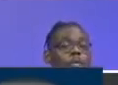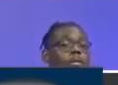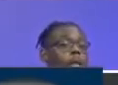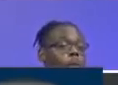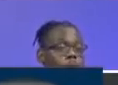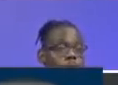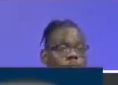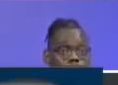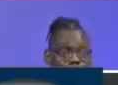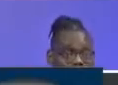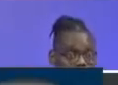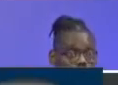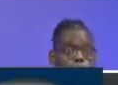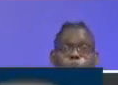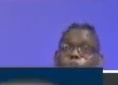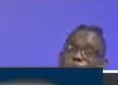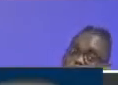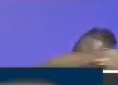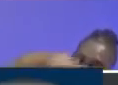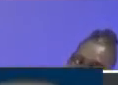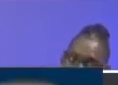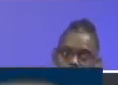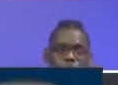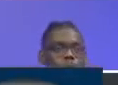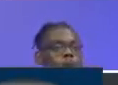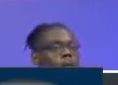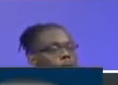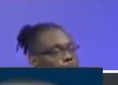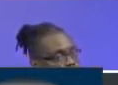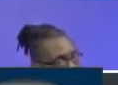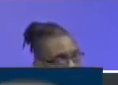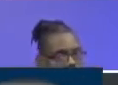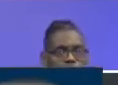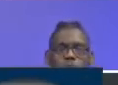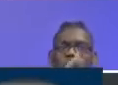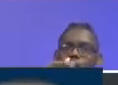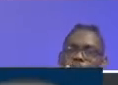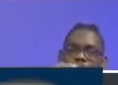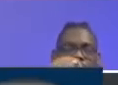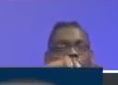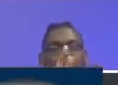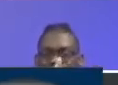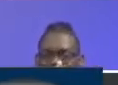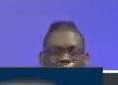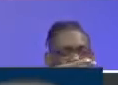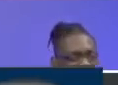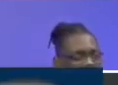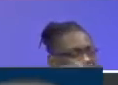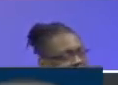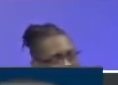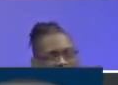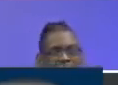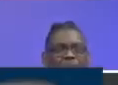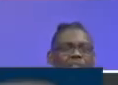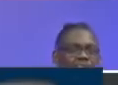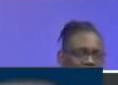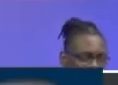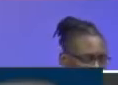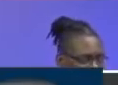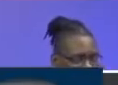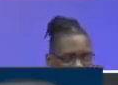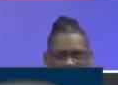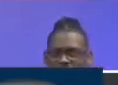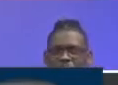statutory authorities, regional health authorities, state enterprises, and as you're well aware, the THA is a statutory